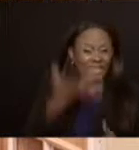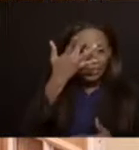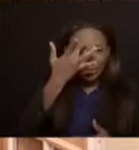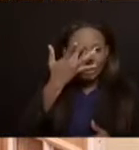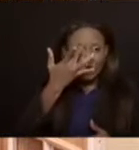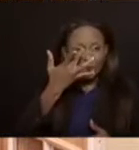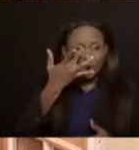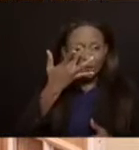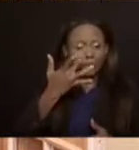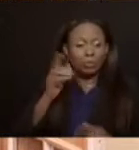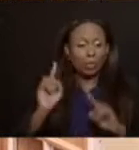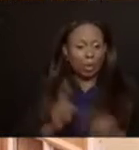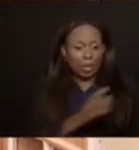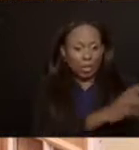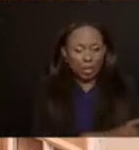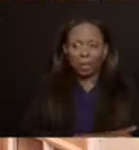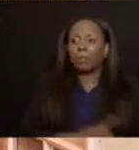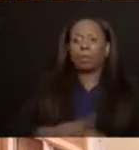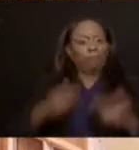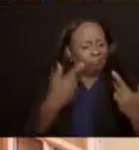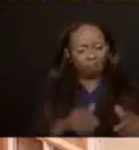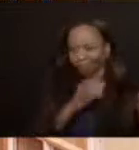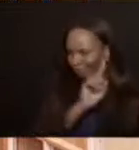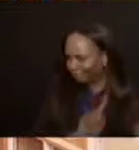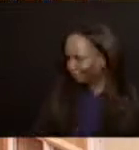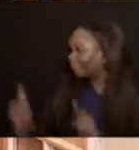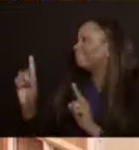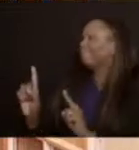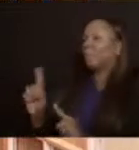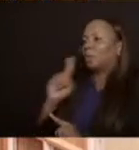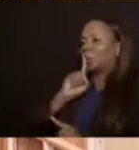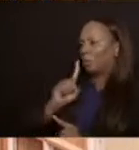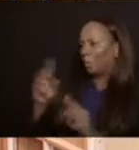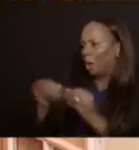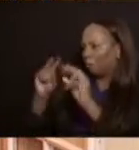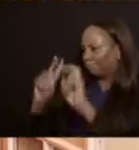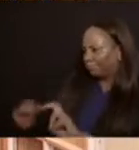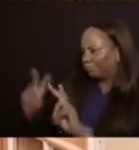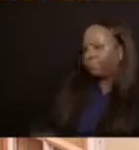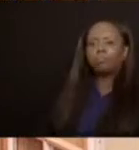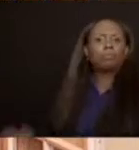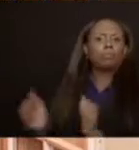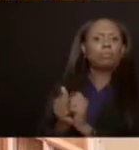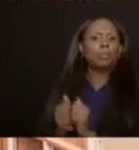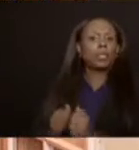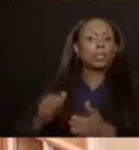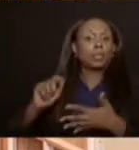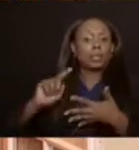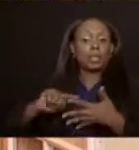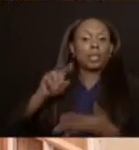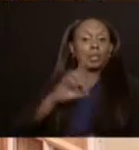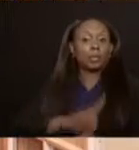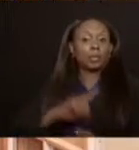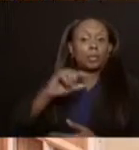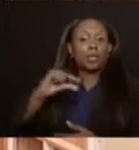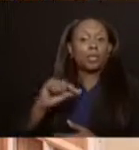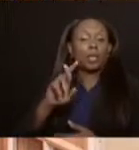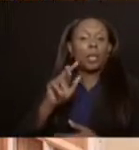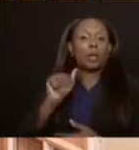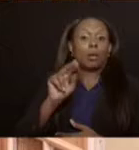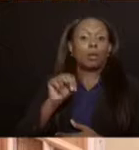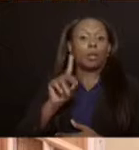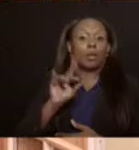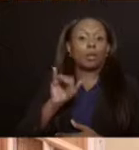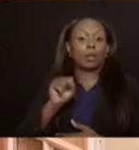thorough triage, tele-triage, that is going to be led, as I said, by Dr. Grandison. My friends, the